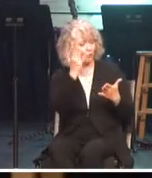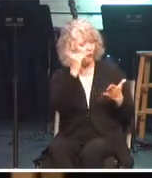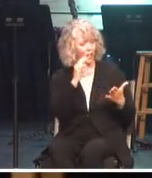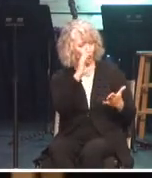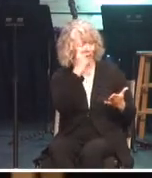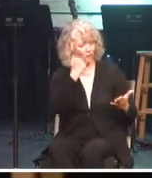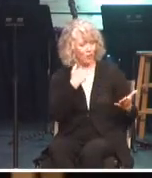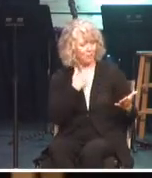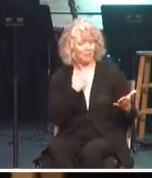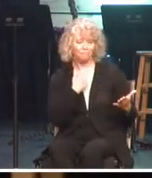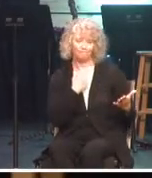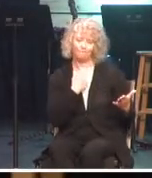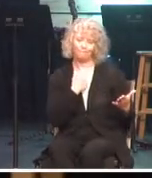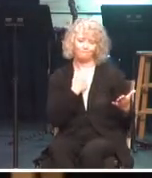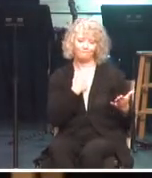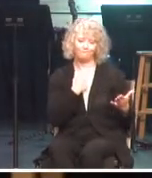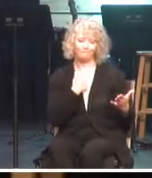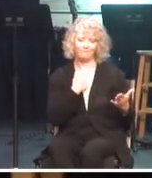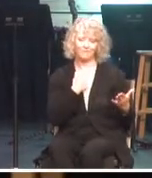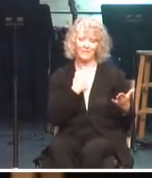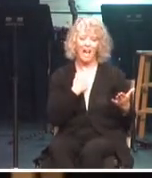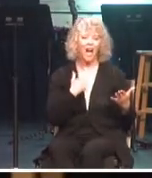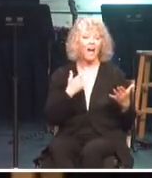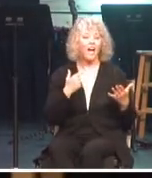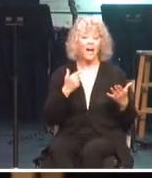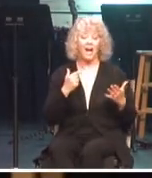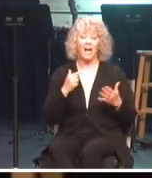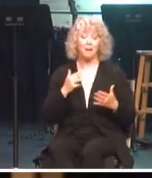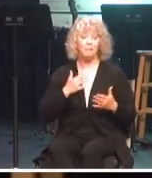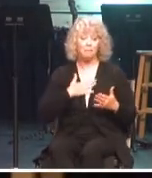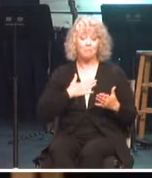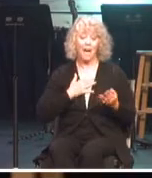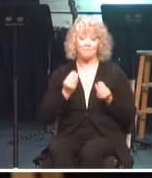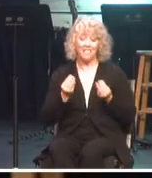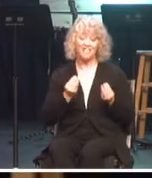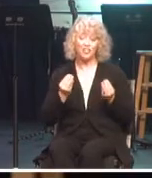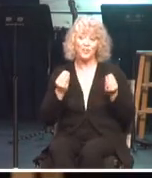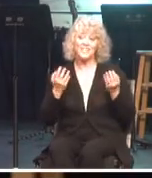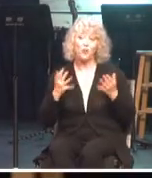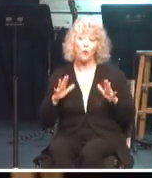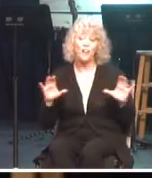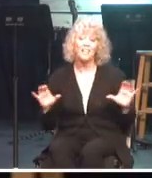At this point in Jesus' ministry, there have been thousands of healings.